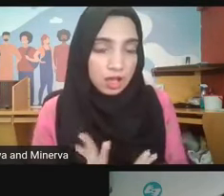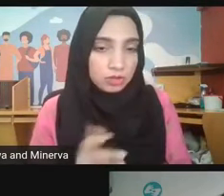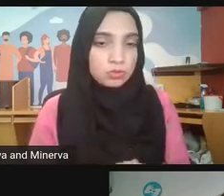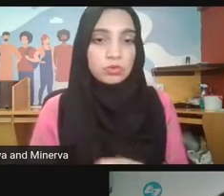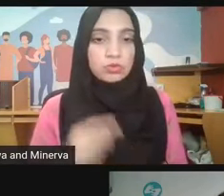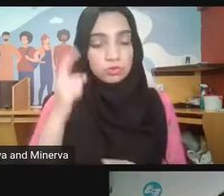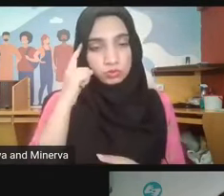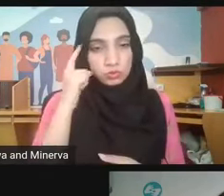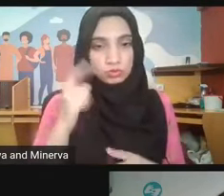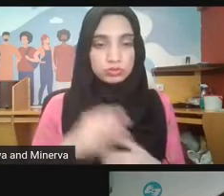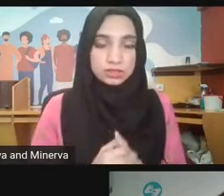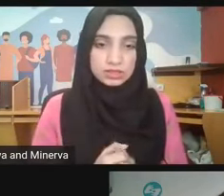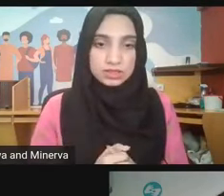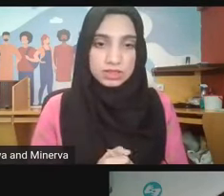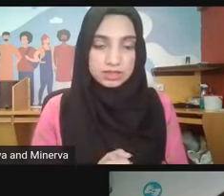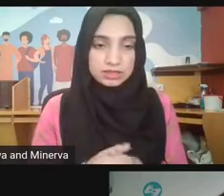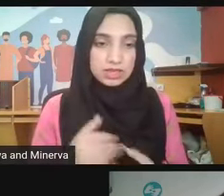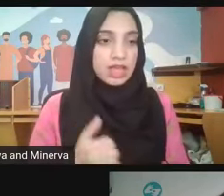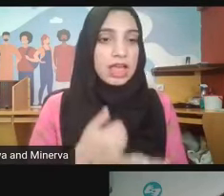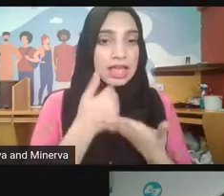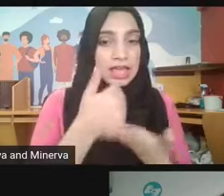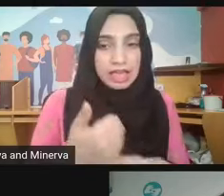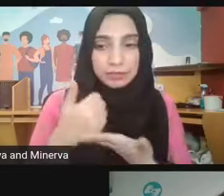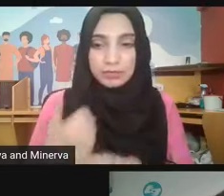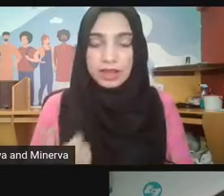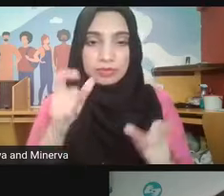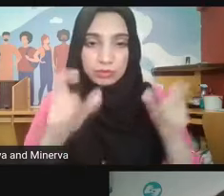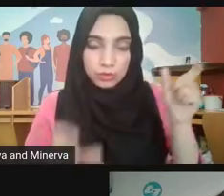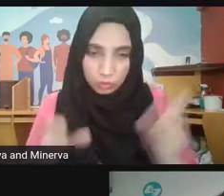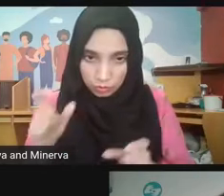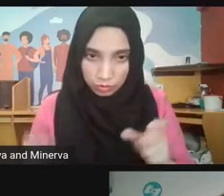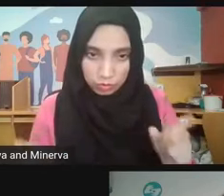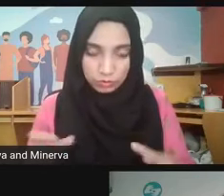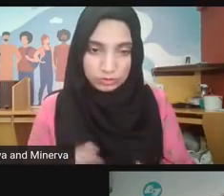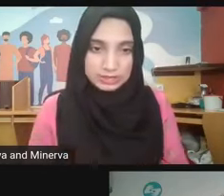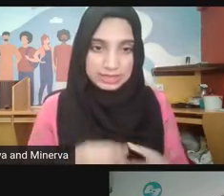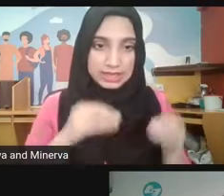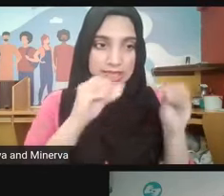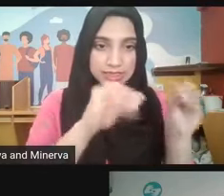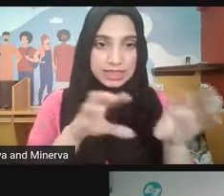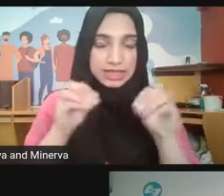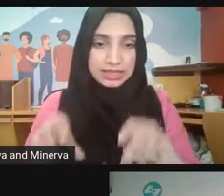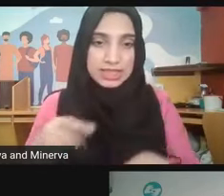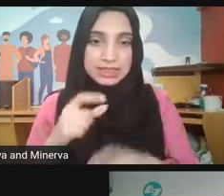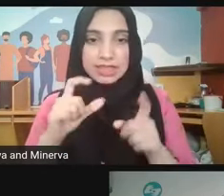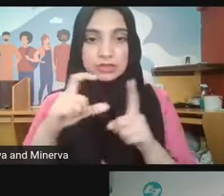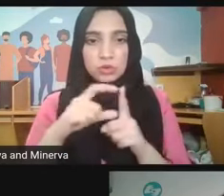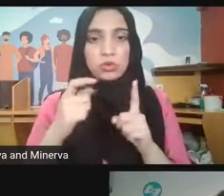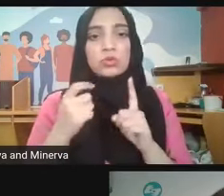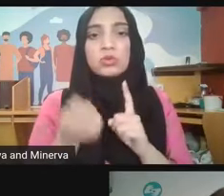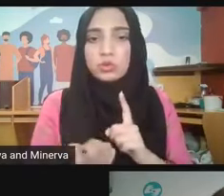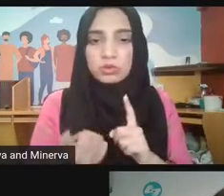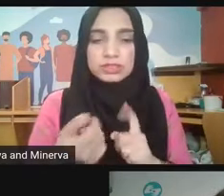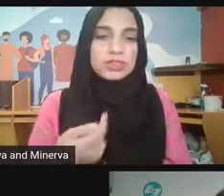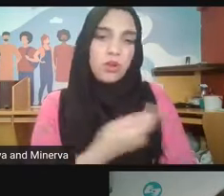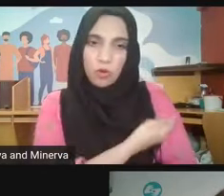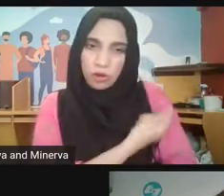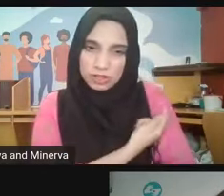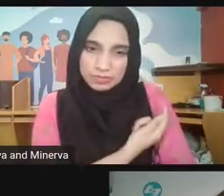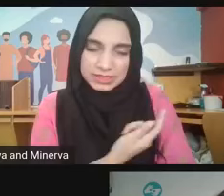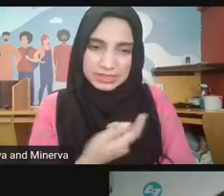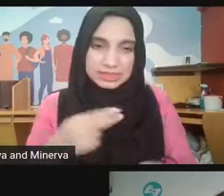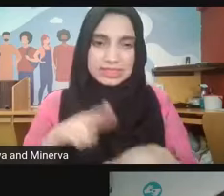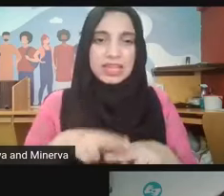deserving patients of breast cancer surgery. We donate this to hospitals, to NGOs, and to